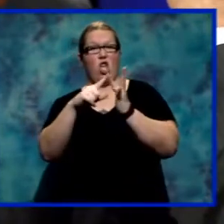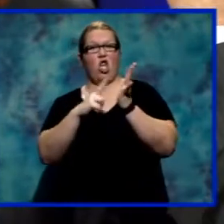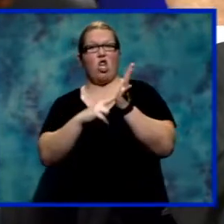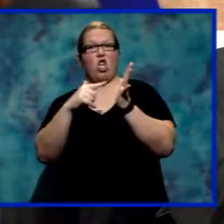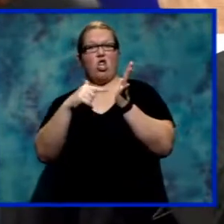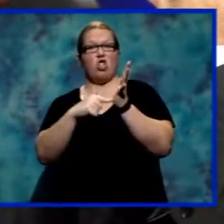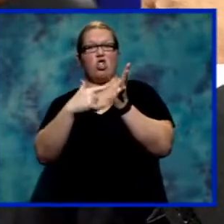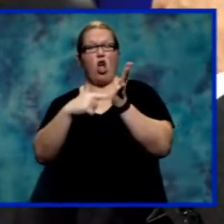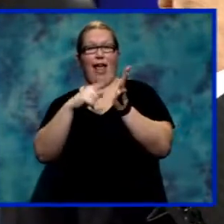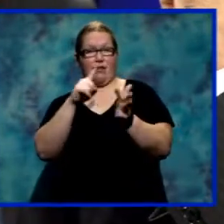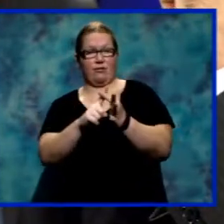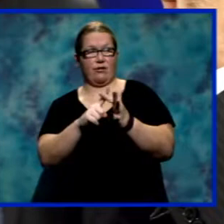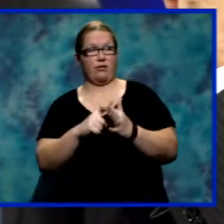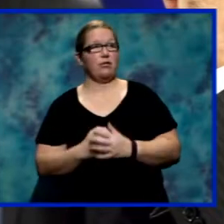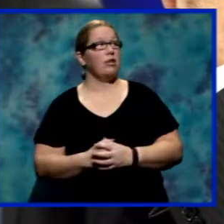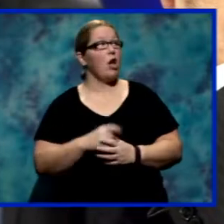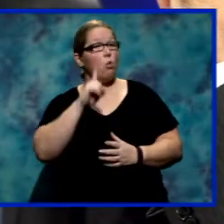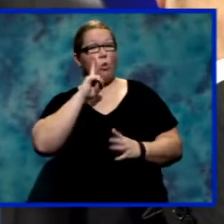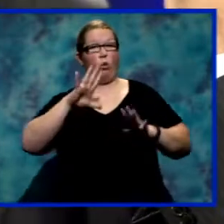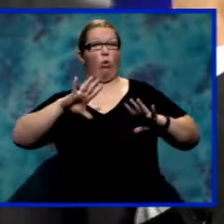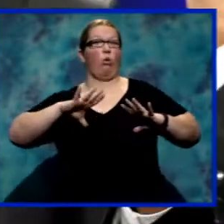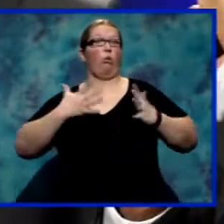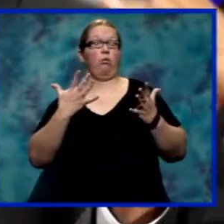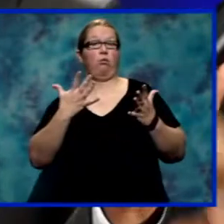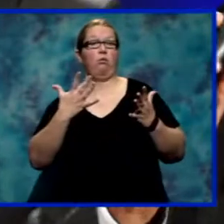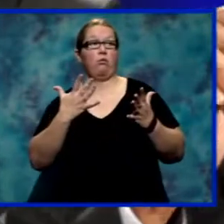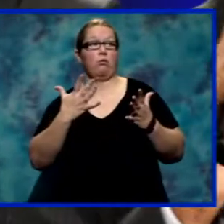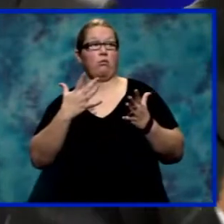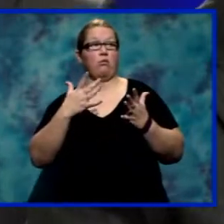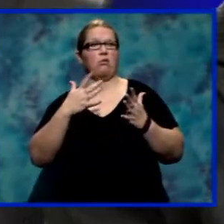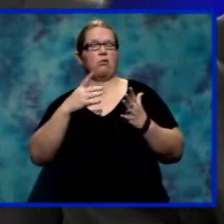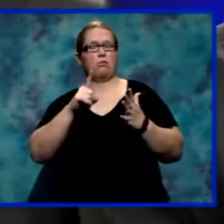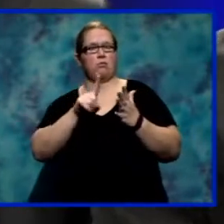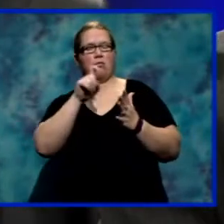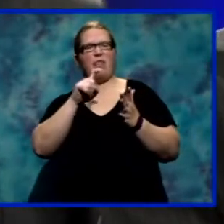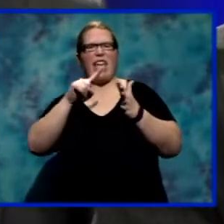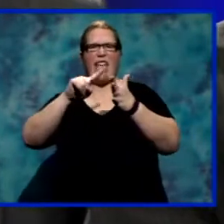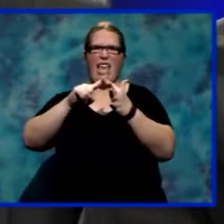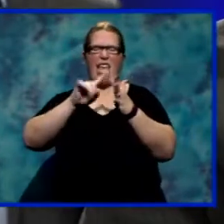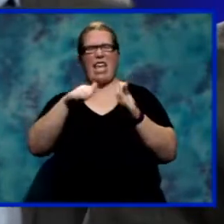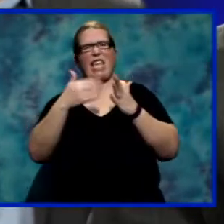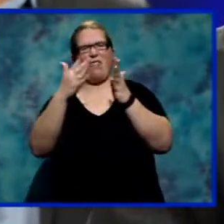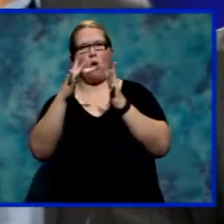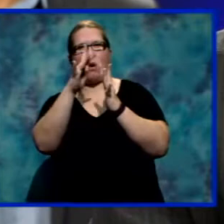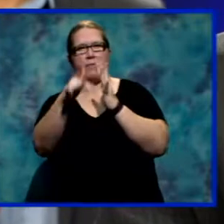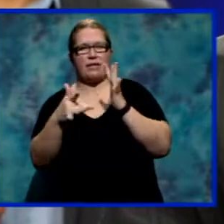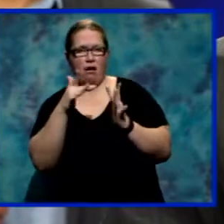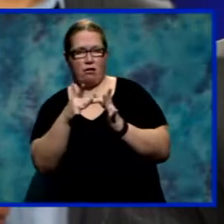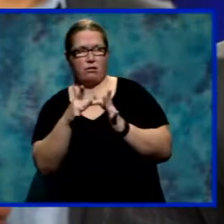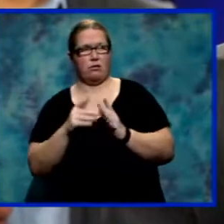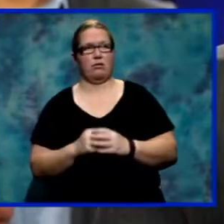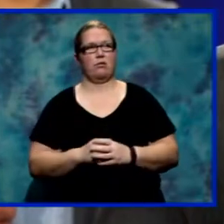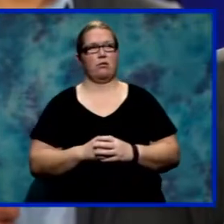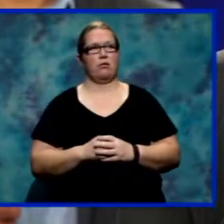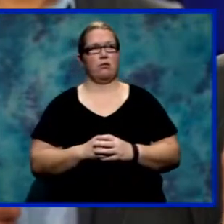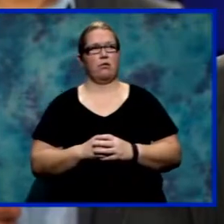ministry. Just hit that, and it automatically takes you to the e-giving website. And you can even